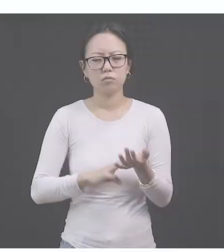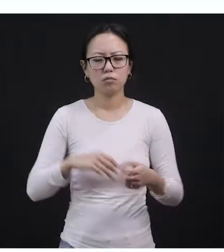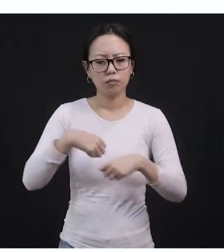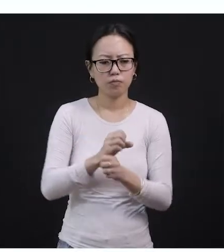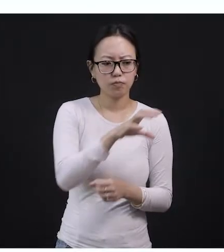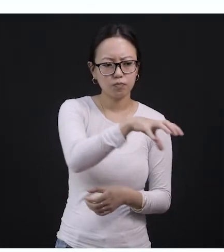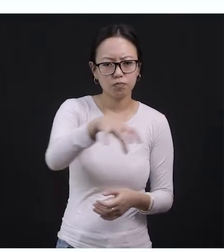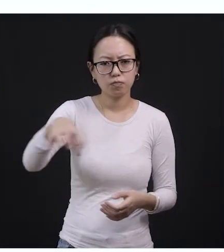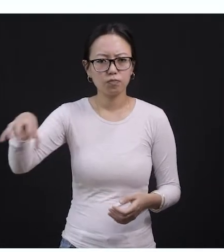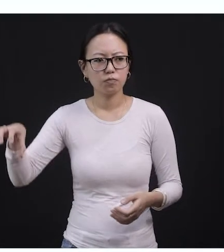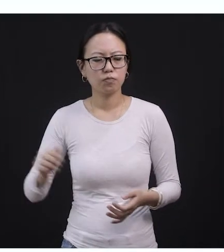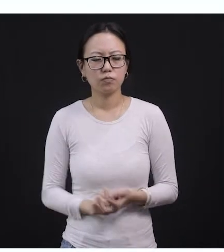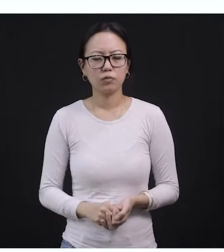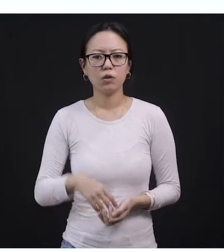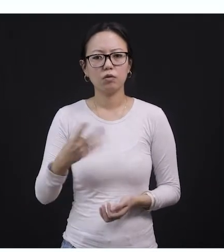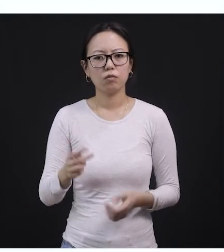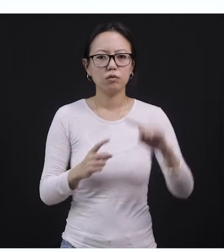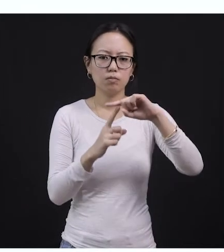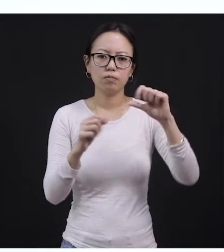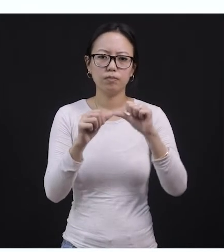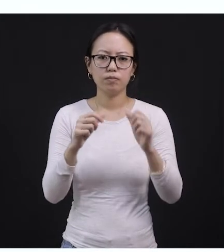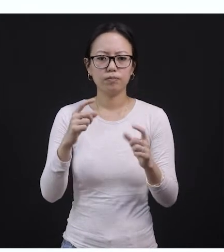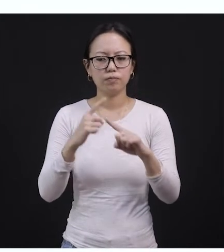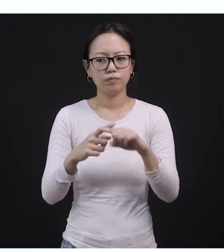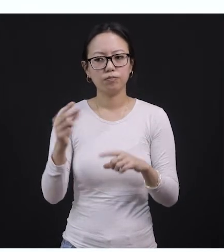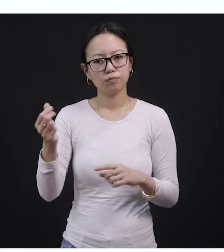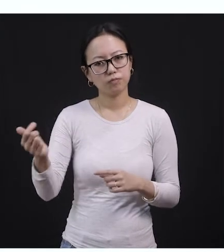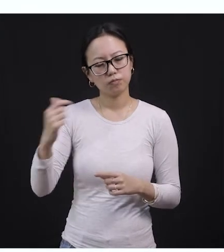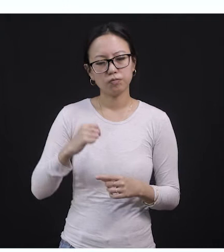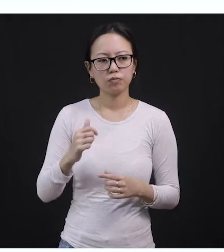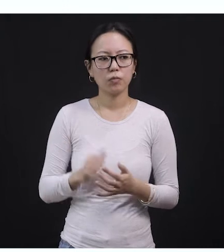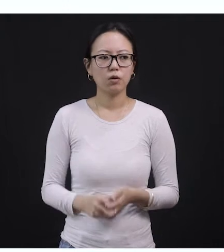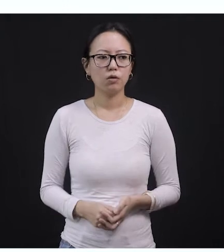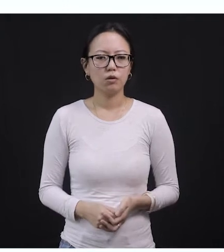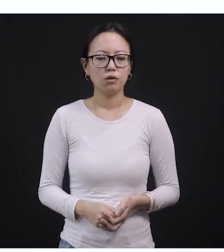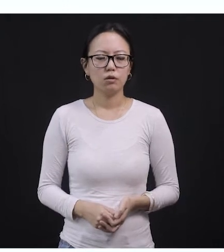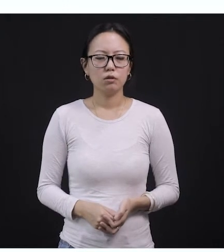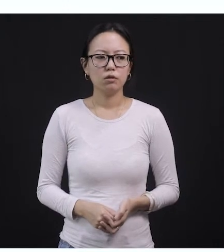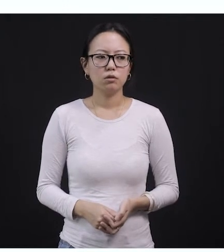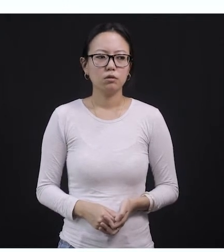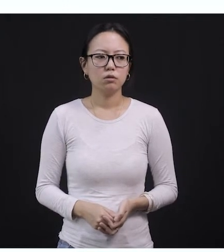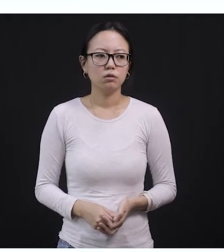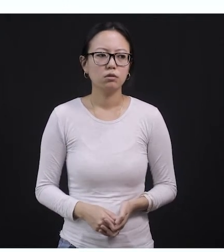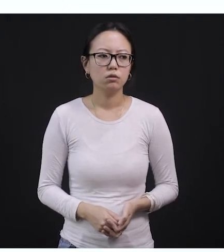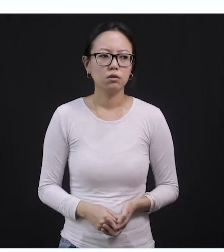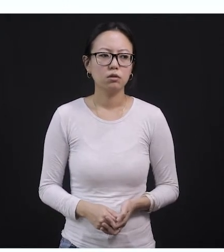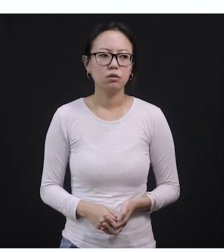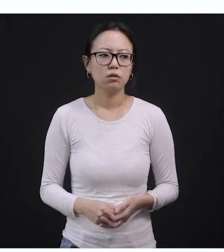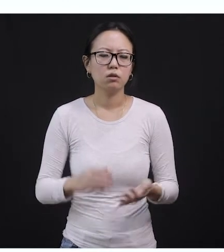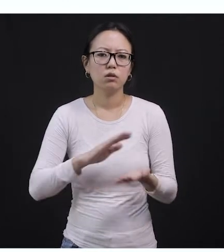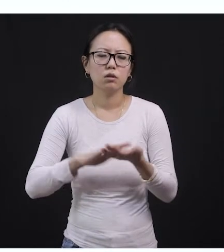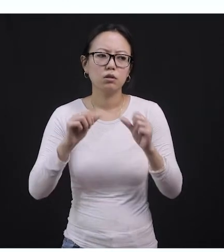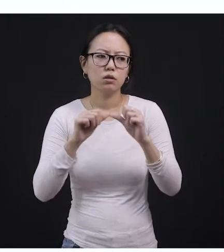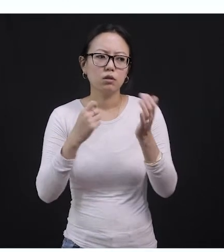Now Harsha's society and life of the people. So according to the written works